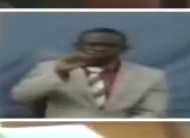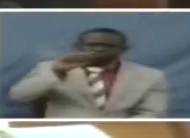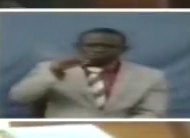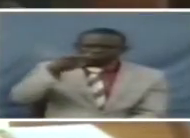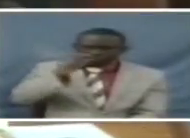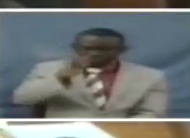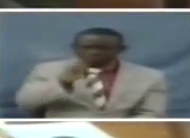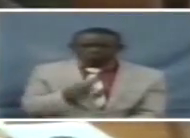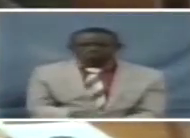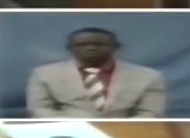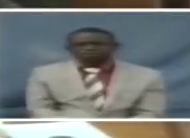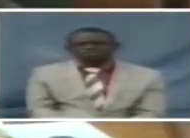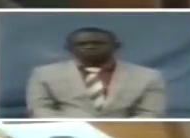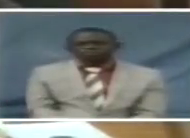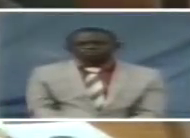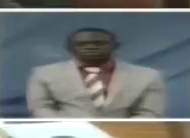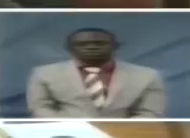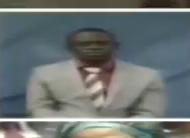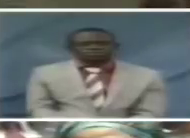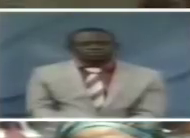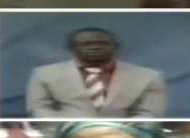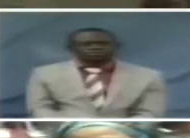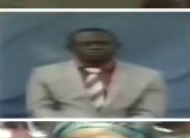Honorable Member for Kantanshi.